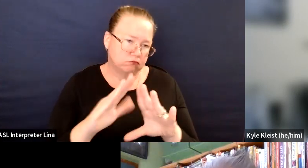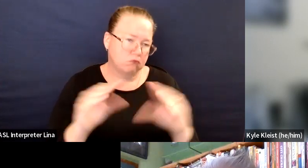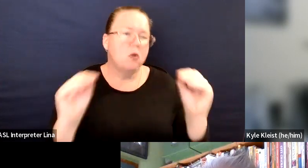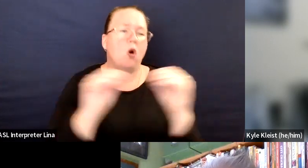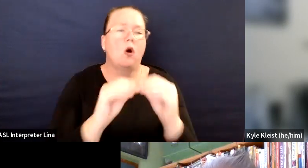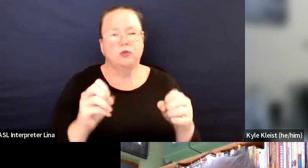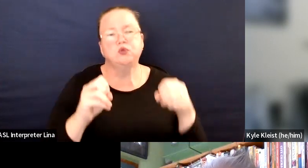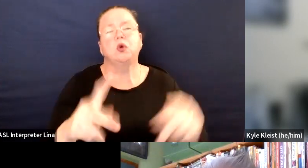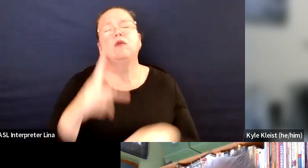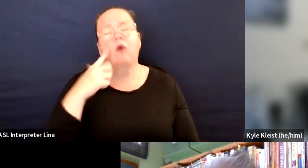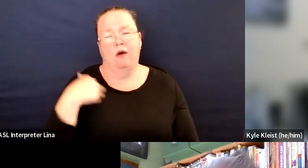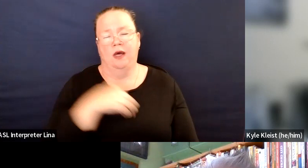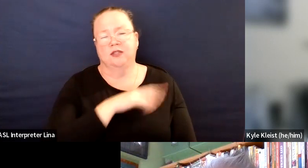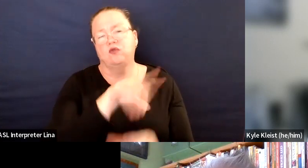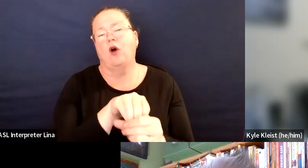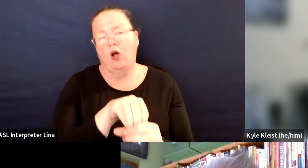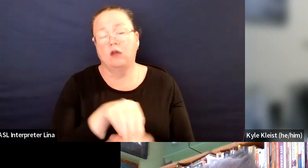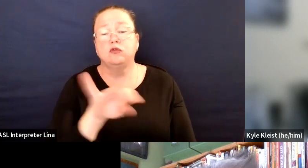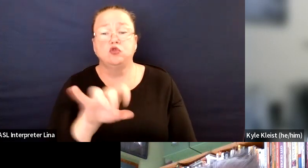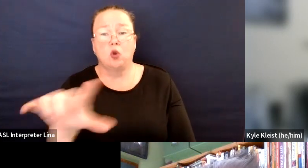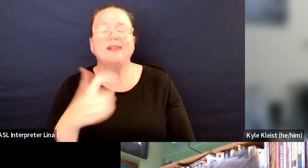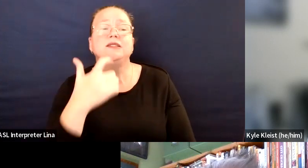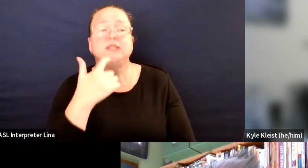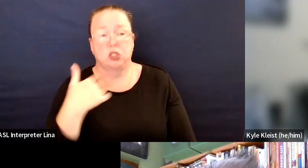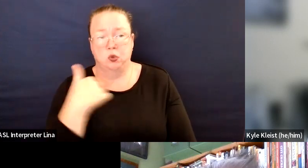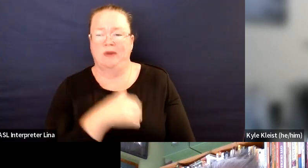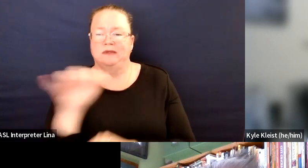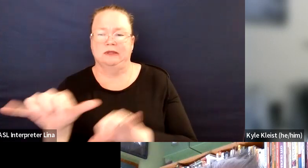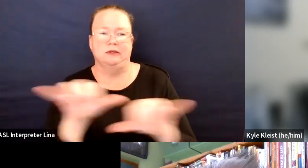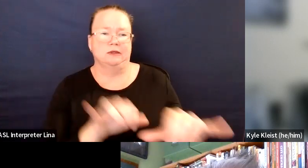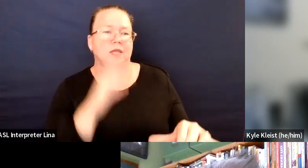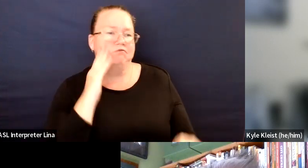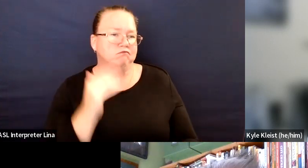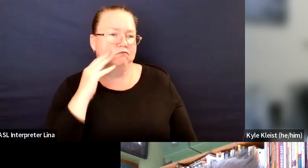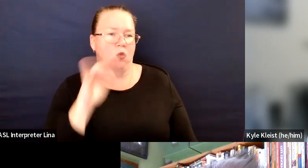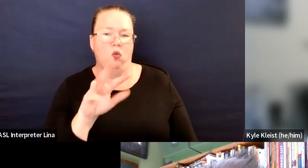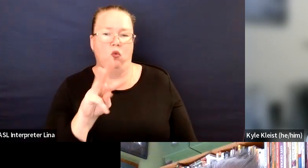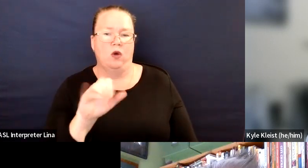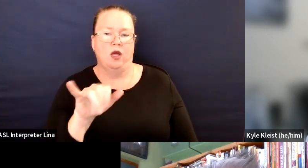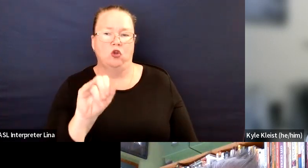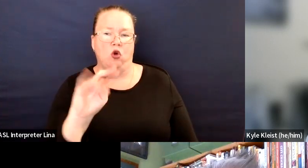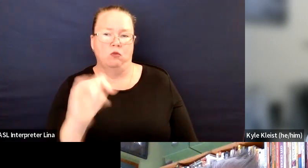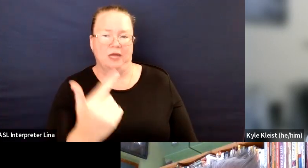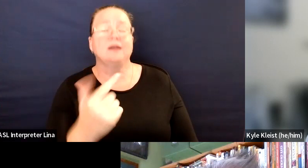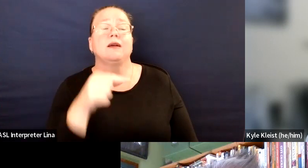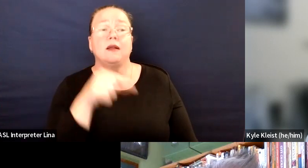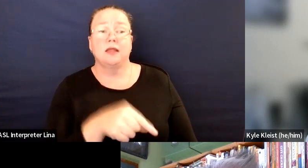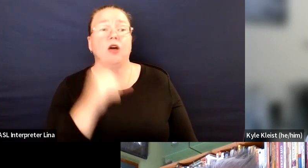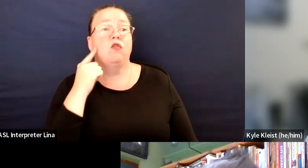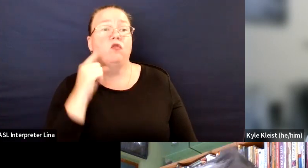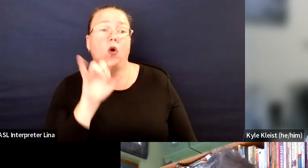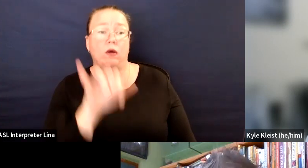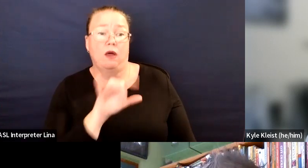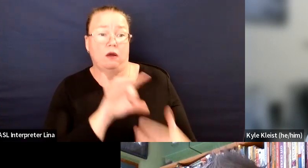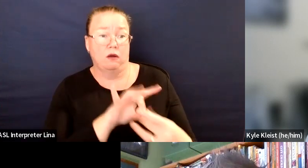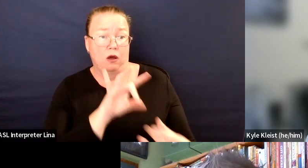opportunities. And then Joelle said, we've had the same experiences in Wyoming. And this was towards the